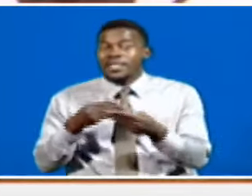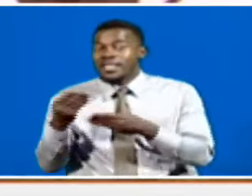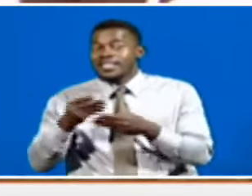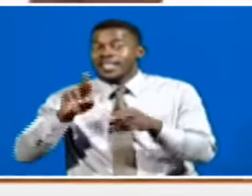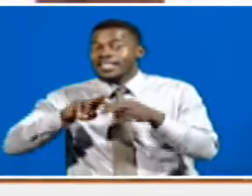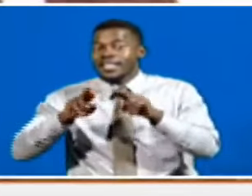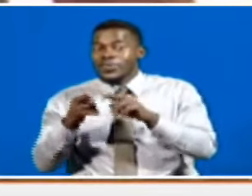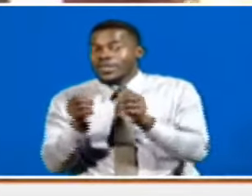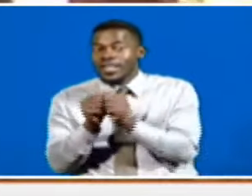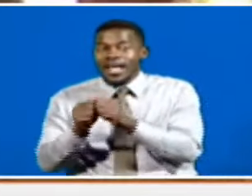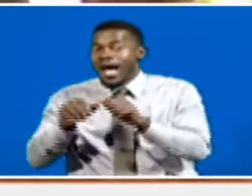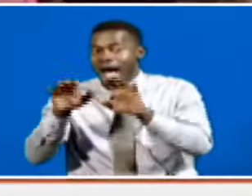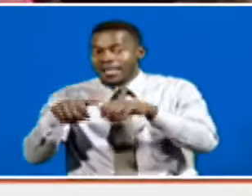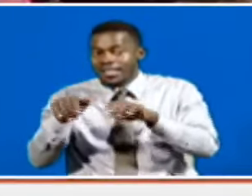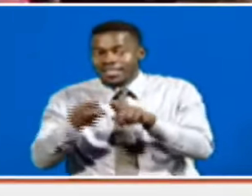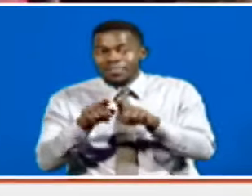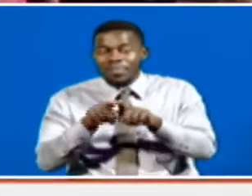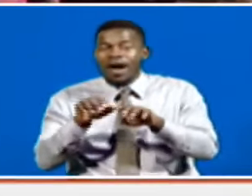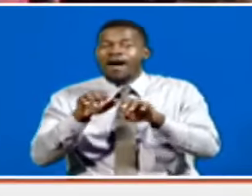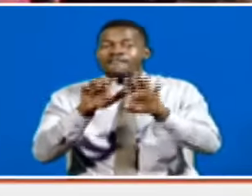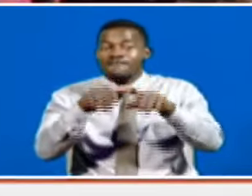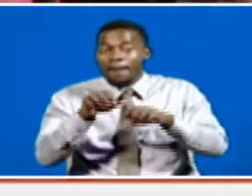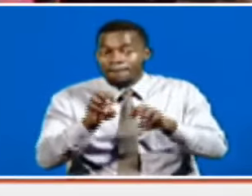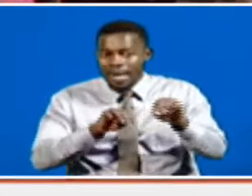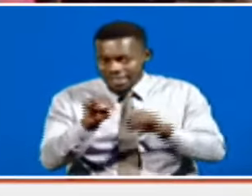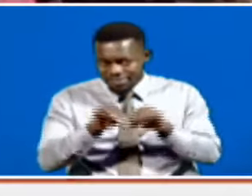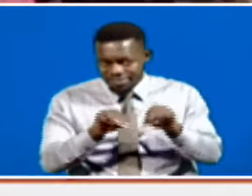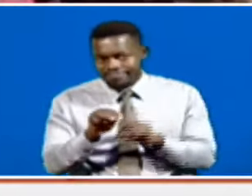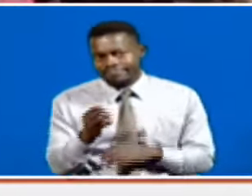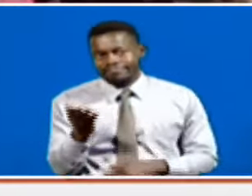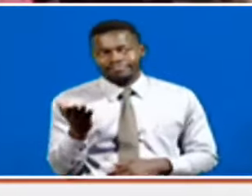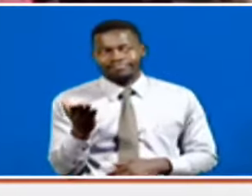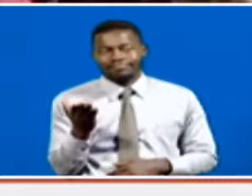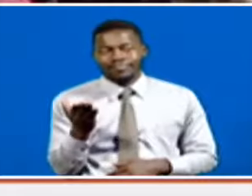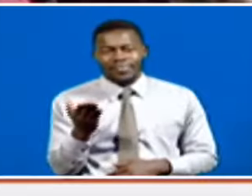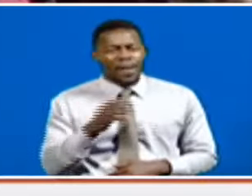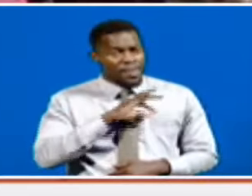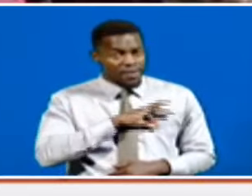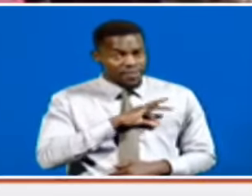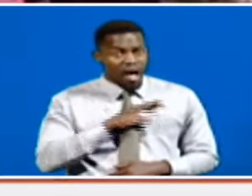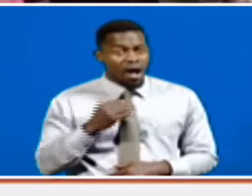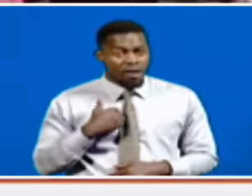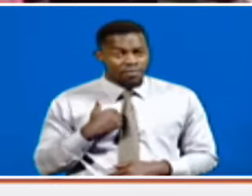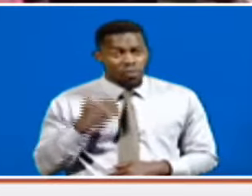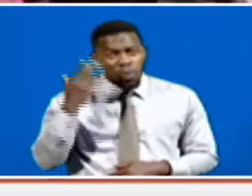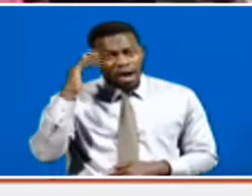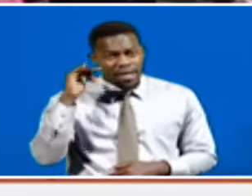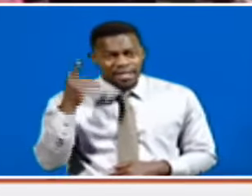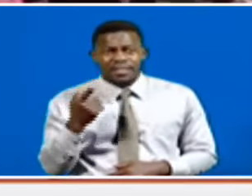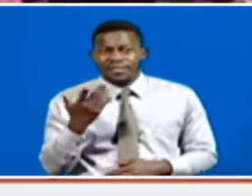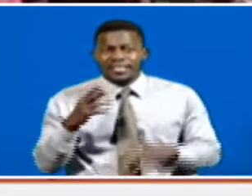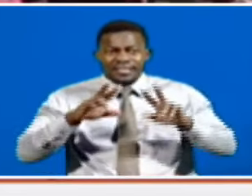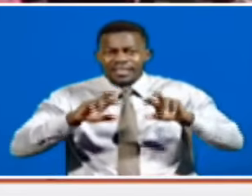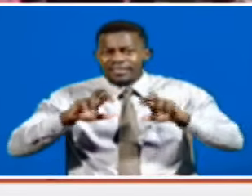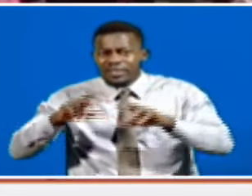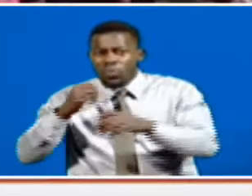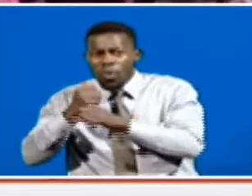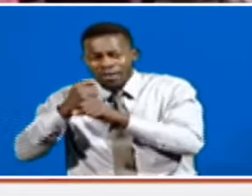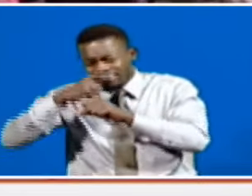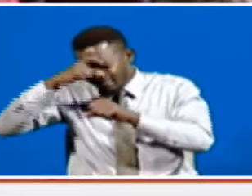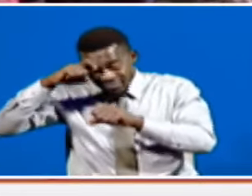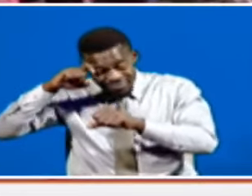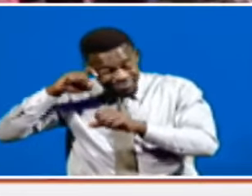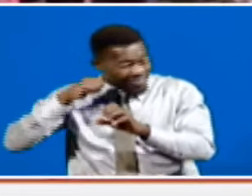agriculture and farm management. Umuhimu wazo hizi kazi za mikono ni kwa vile utatamaki sana ukitafuta kazi unajua siku